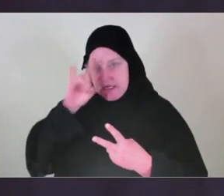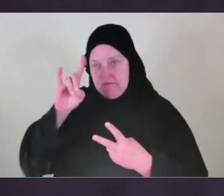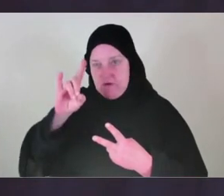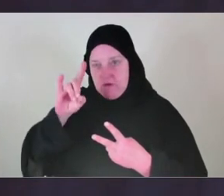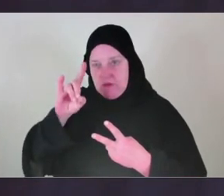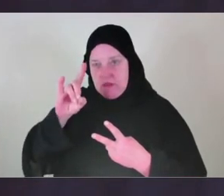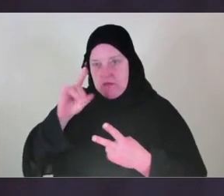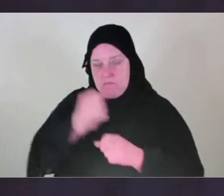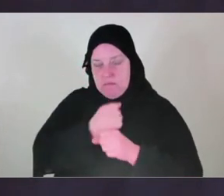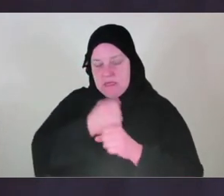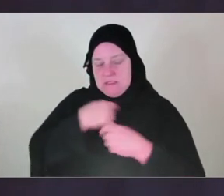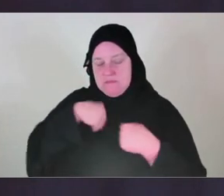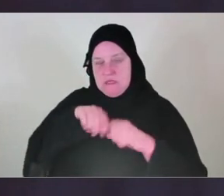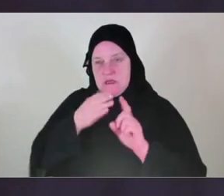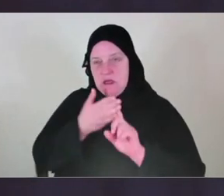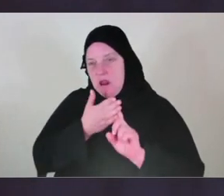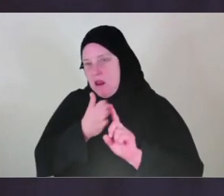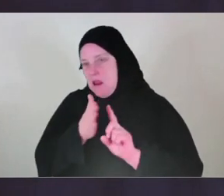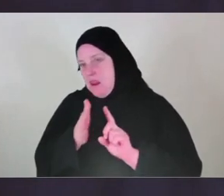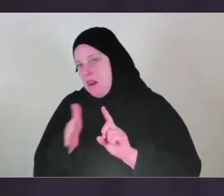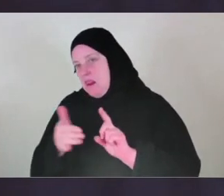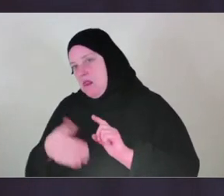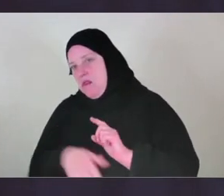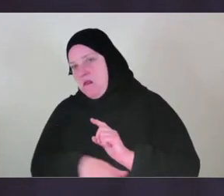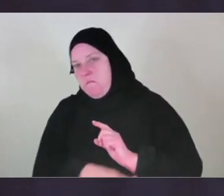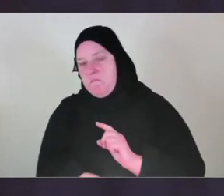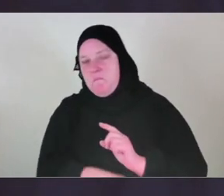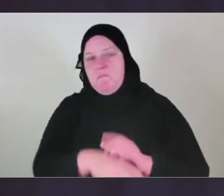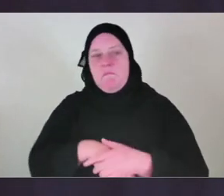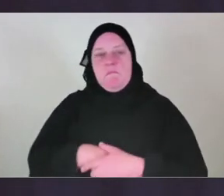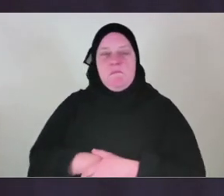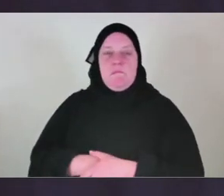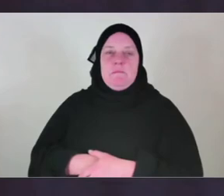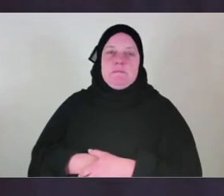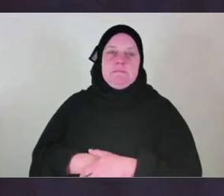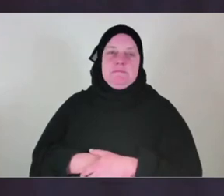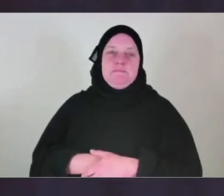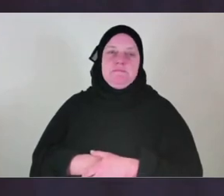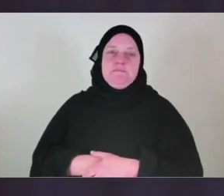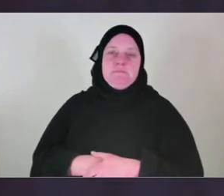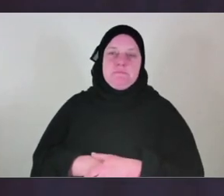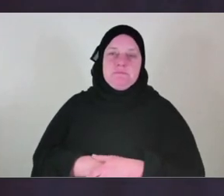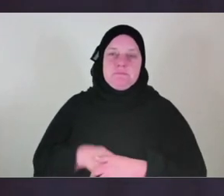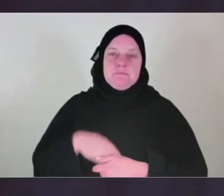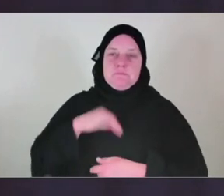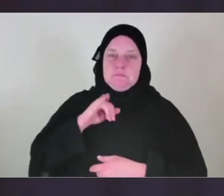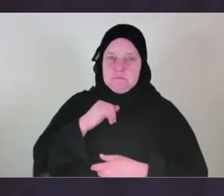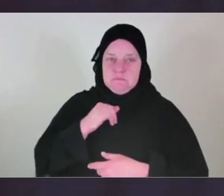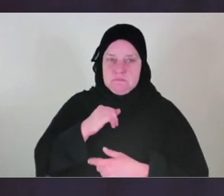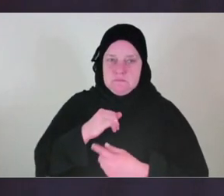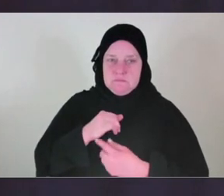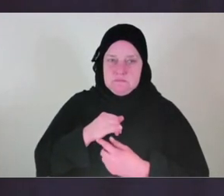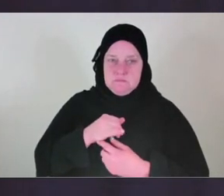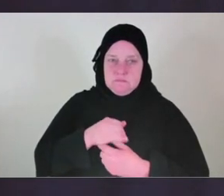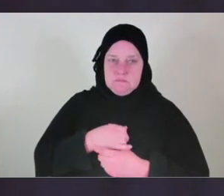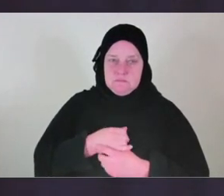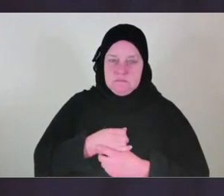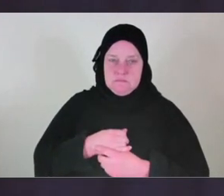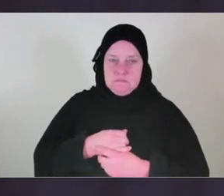to the people, Inna li shaytanan ya'tarini. He says, I have a devil that, what does he